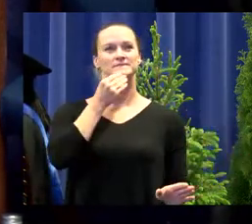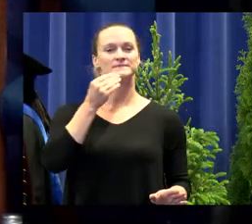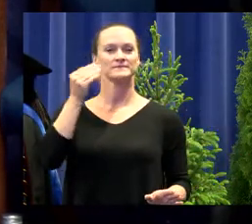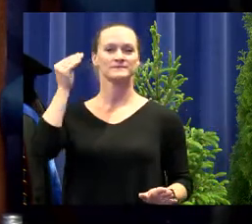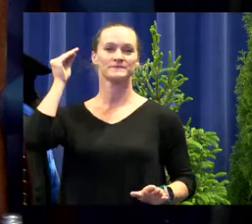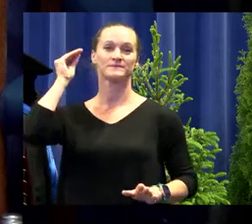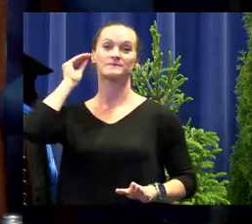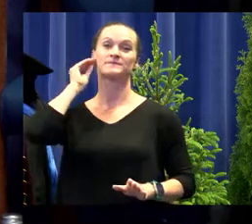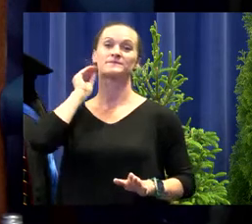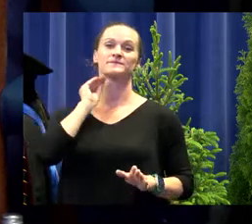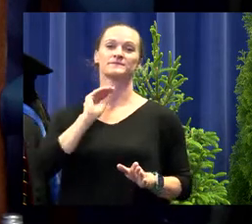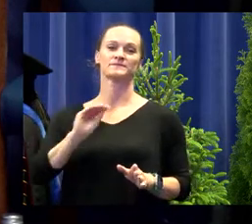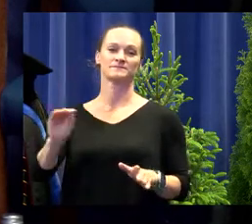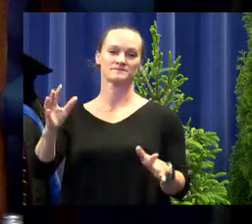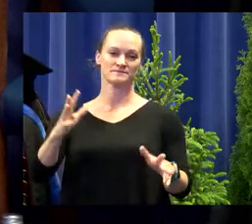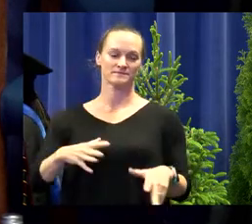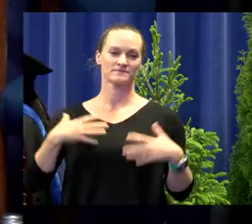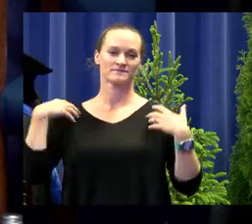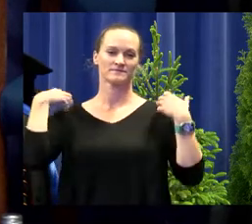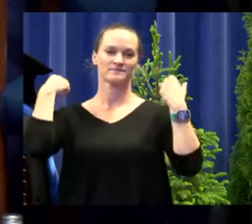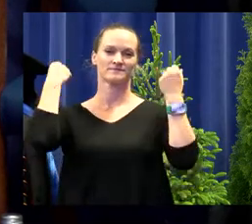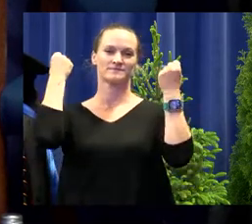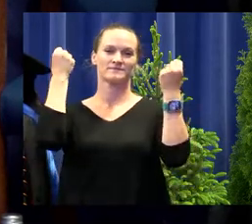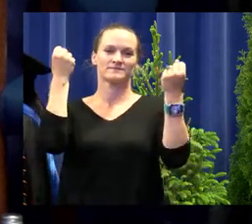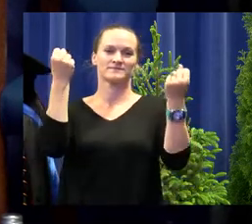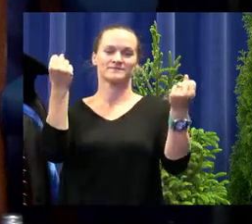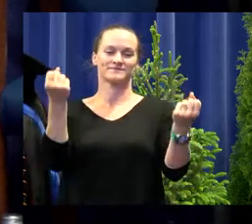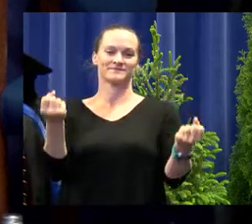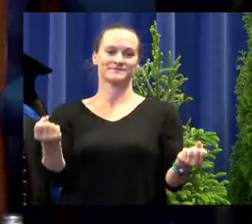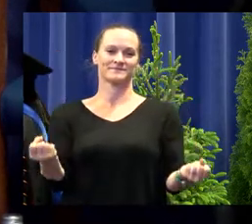free and the home of the